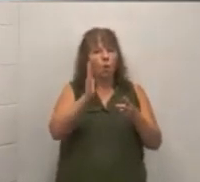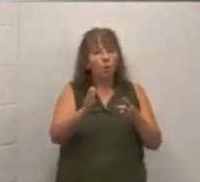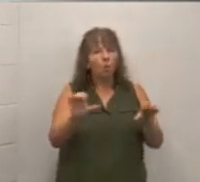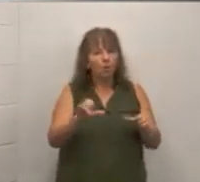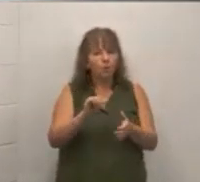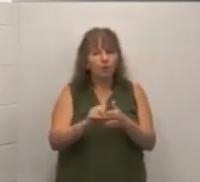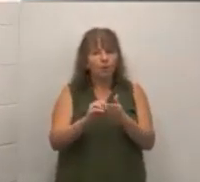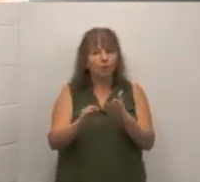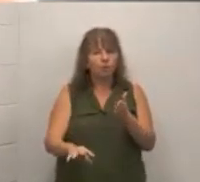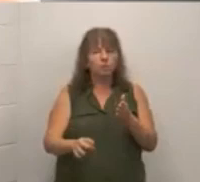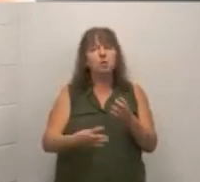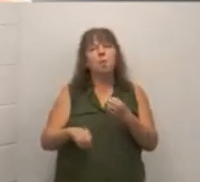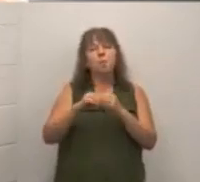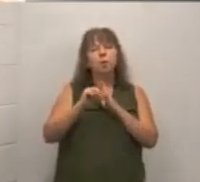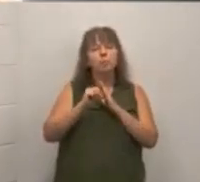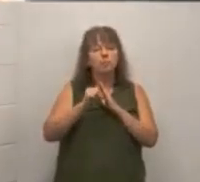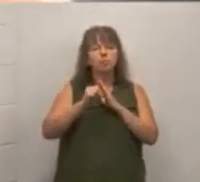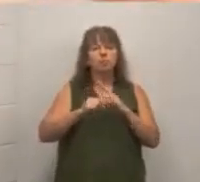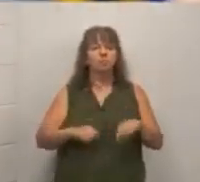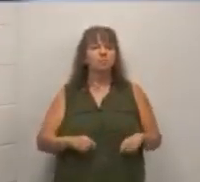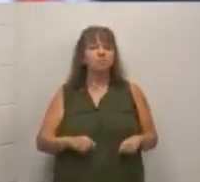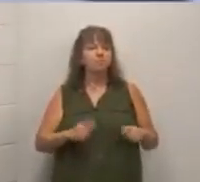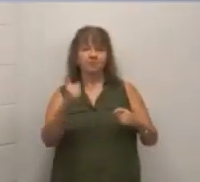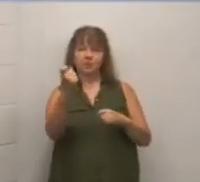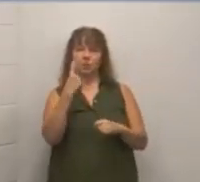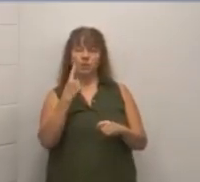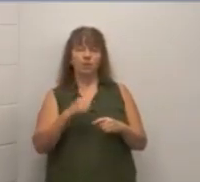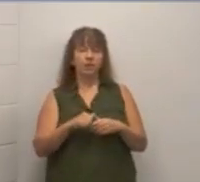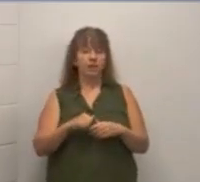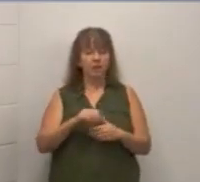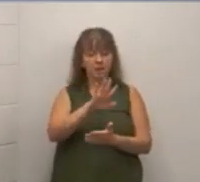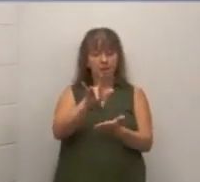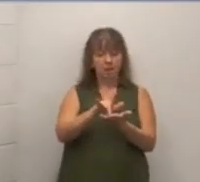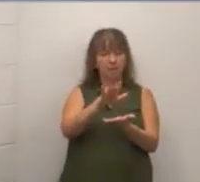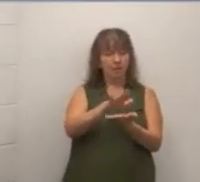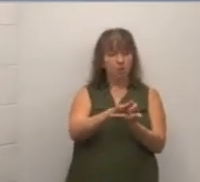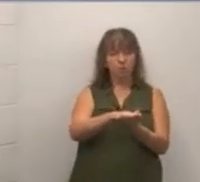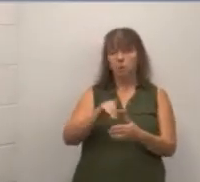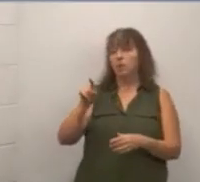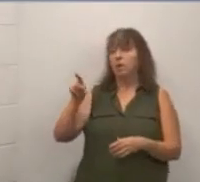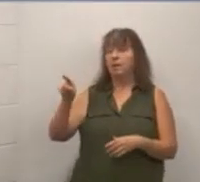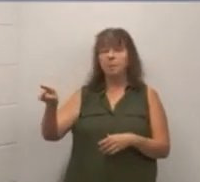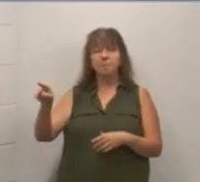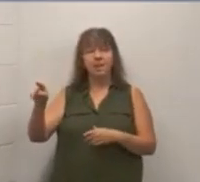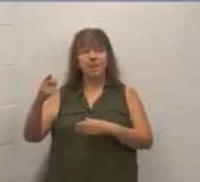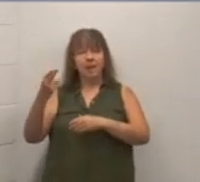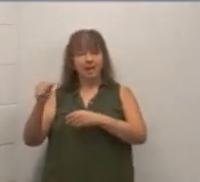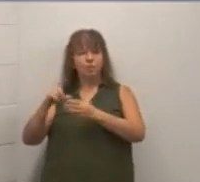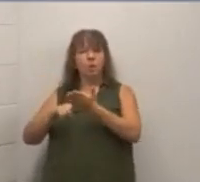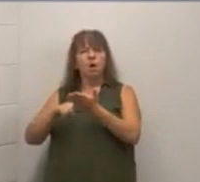environment. How will testing work for middle school students in remote learning or on